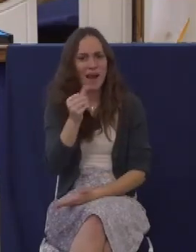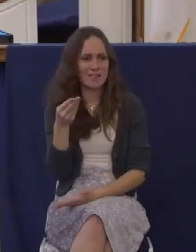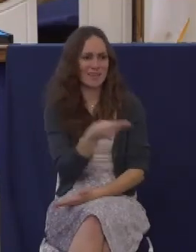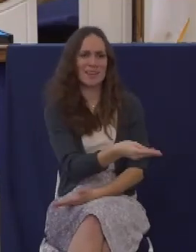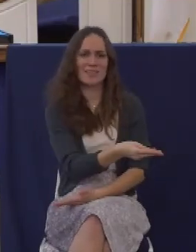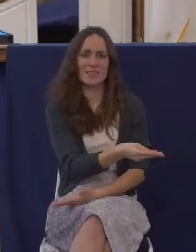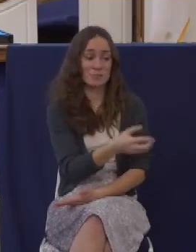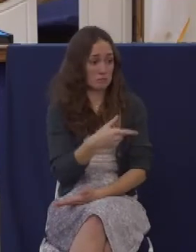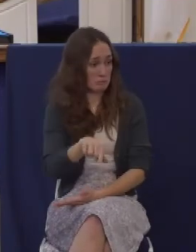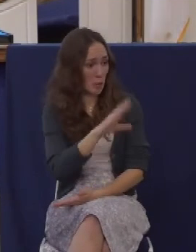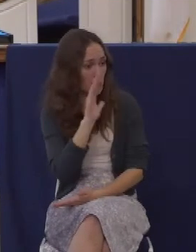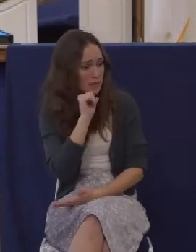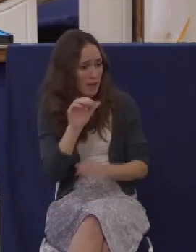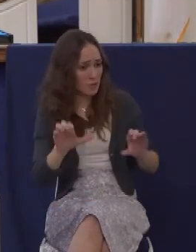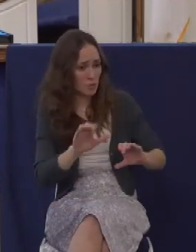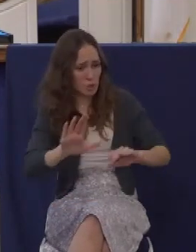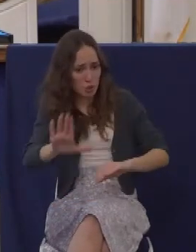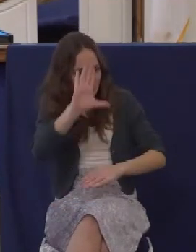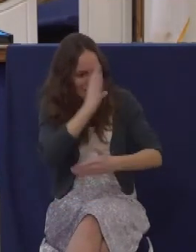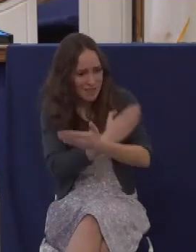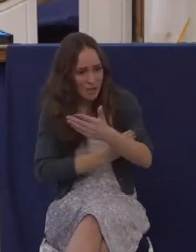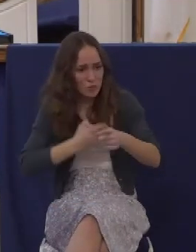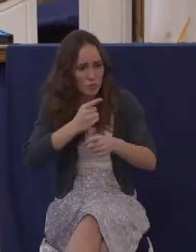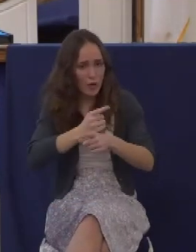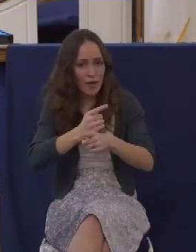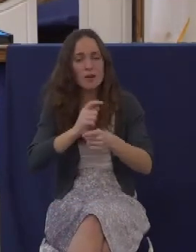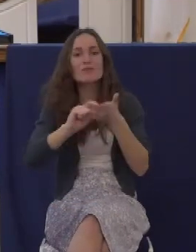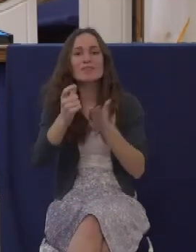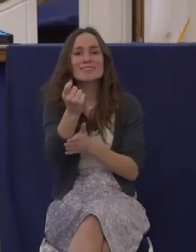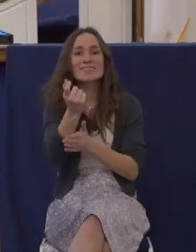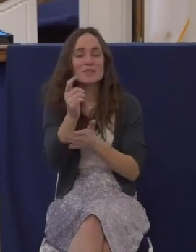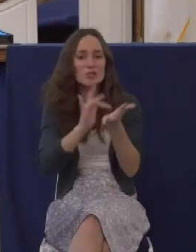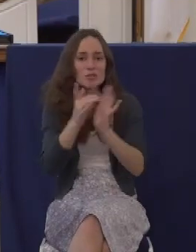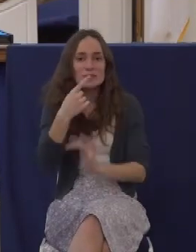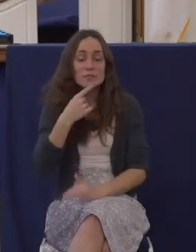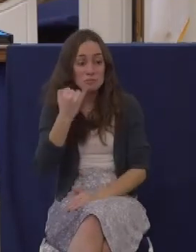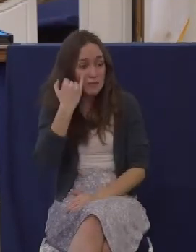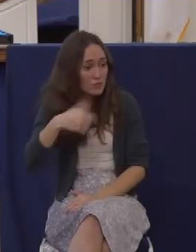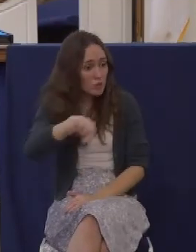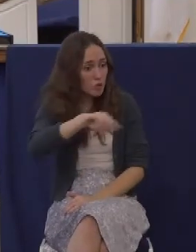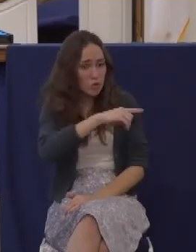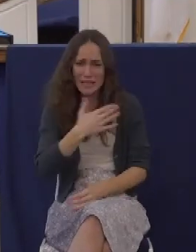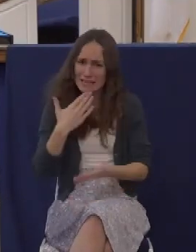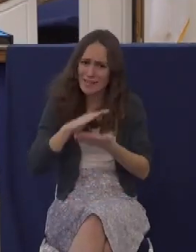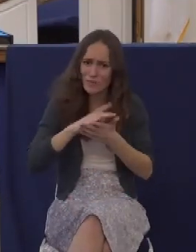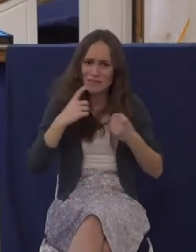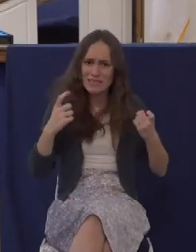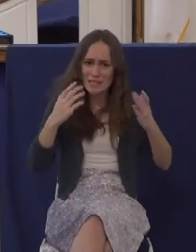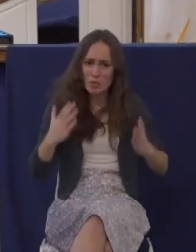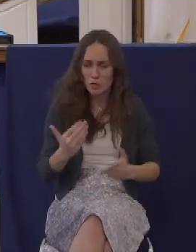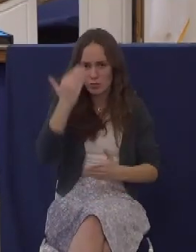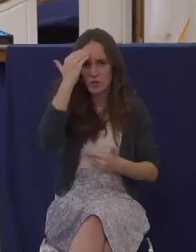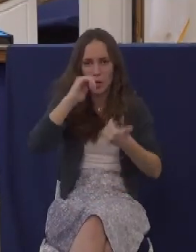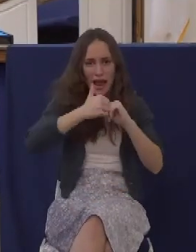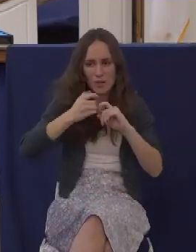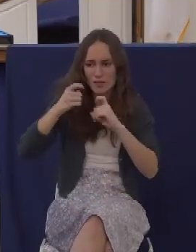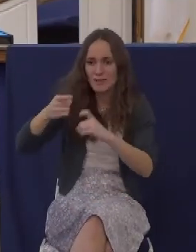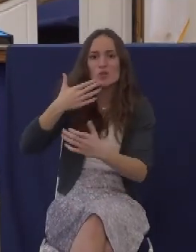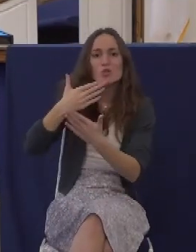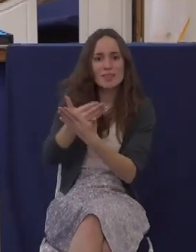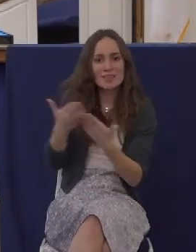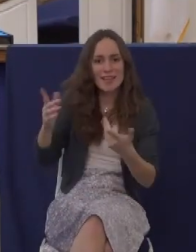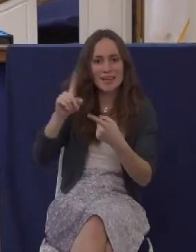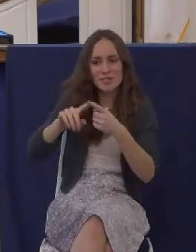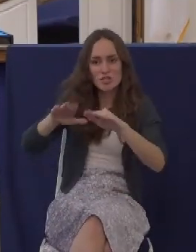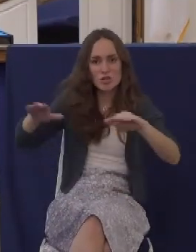you?" Look at verse 11. "If ye then, being evil, know how to give good gifts unto your children, how much more shall your Father,